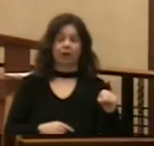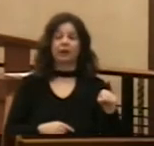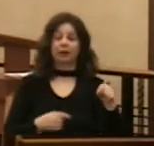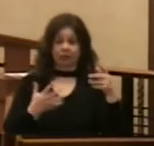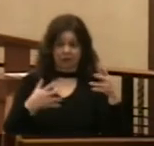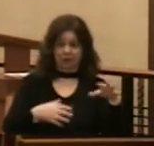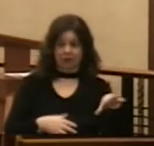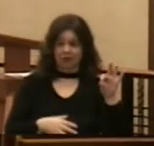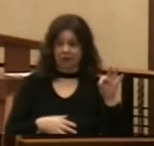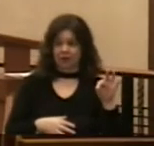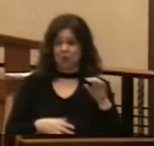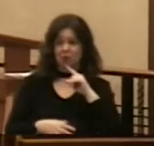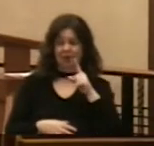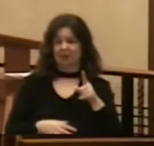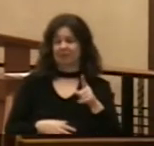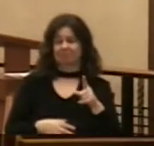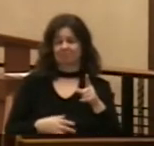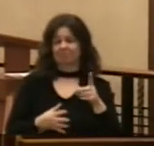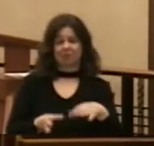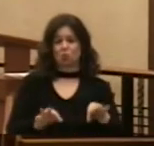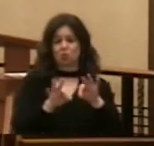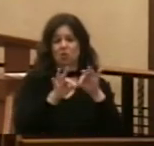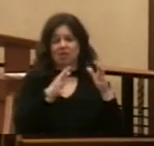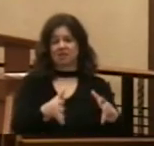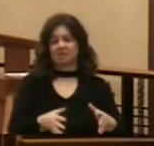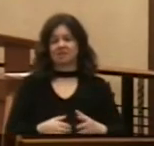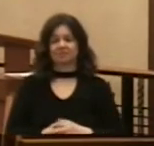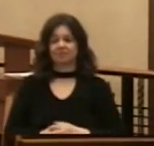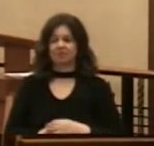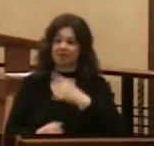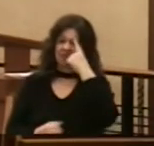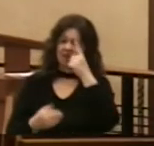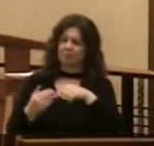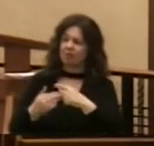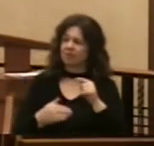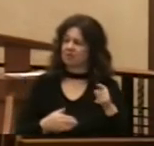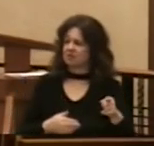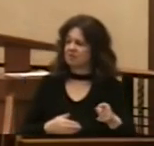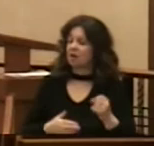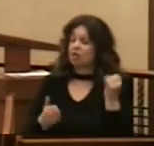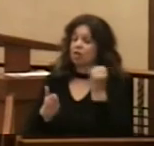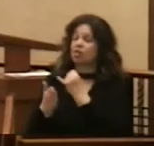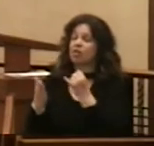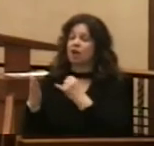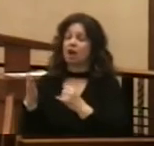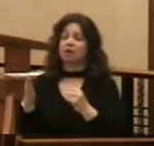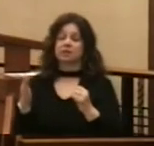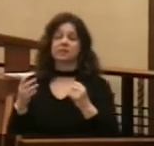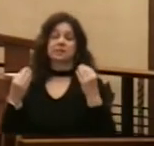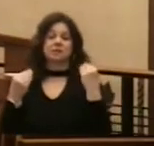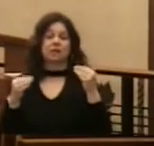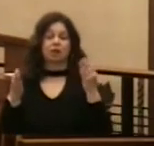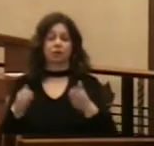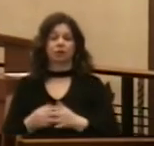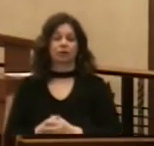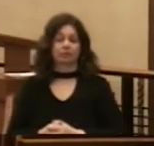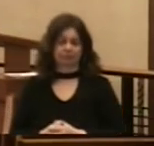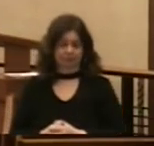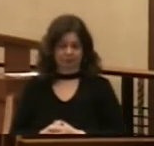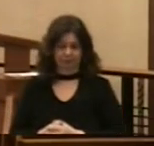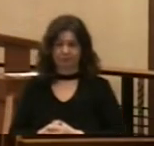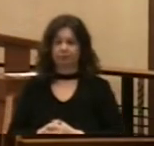relatively worthless. Think about it for a minute. This art dealer amassed this fortune over an